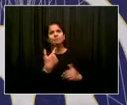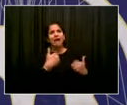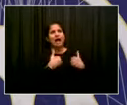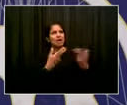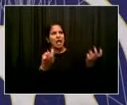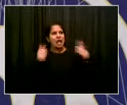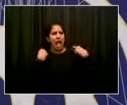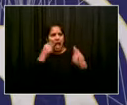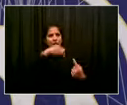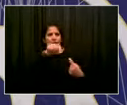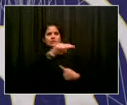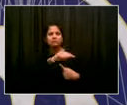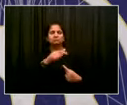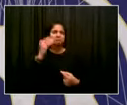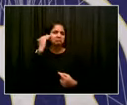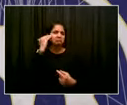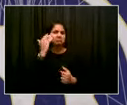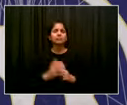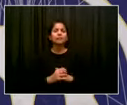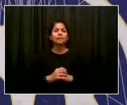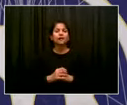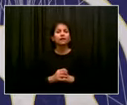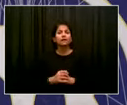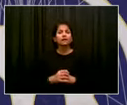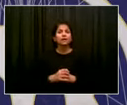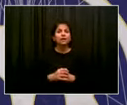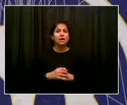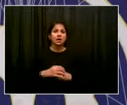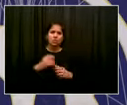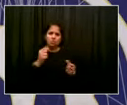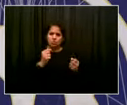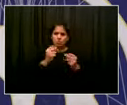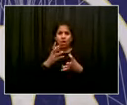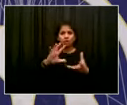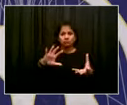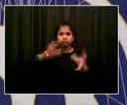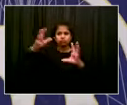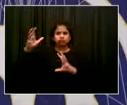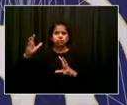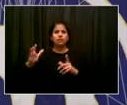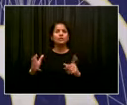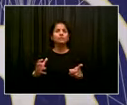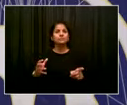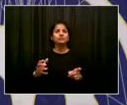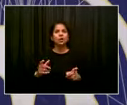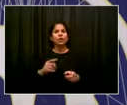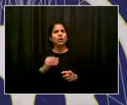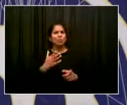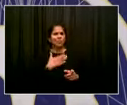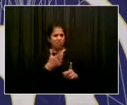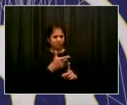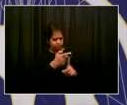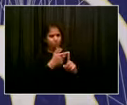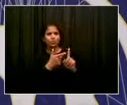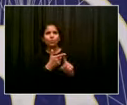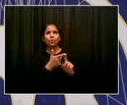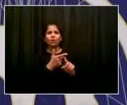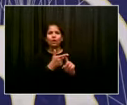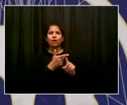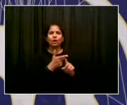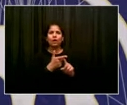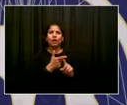mention, all these subjects are more than willing to pull a trigger, exclusively to benefit their gang. Now, even though they'd